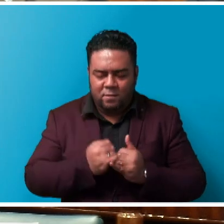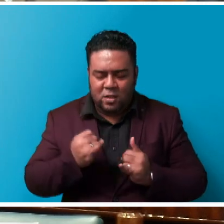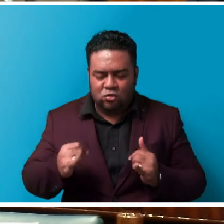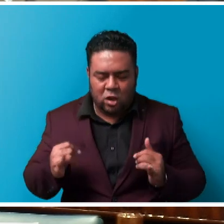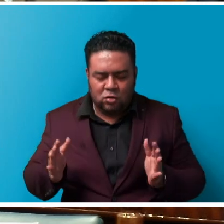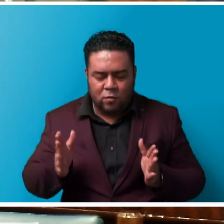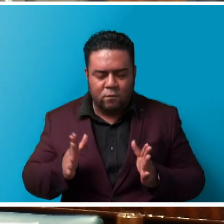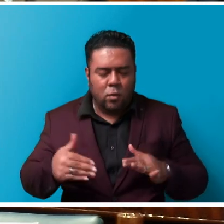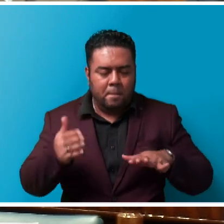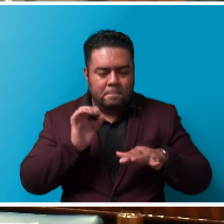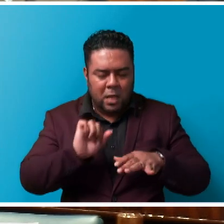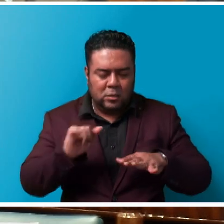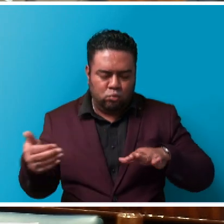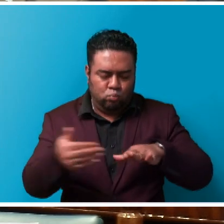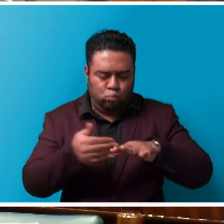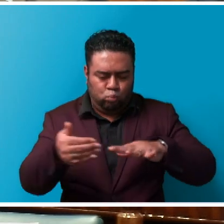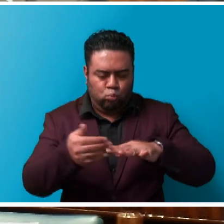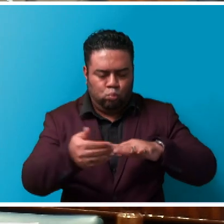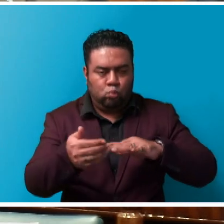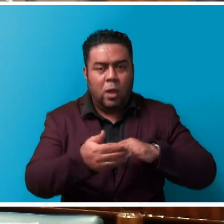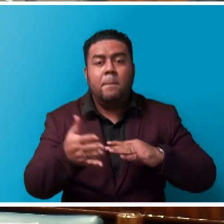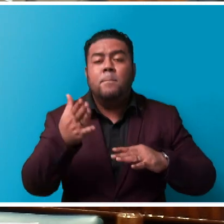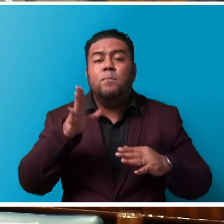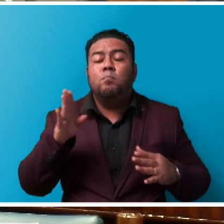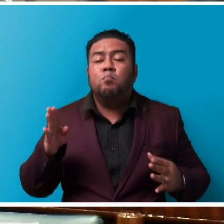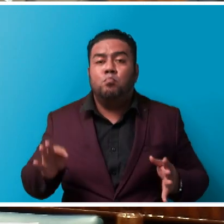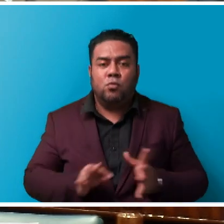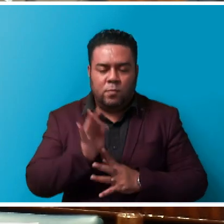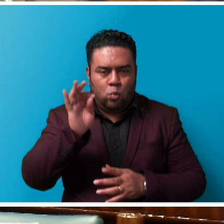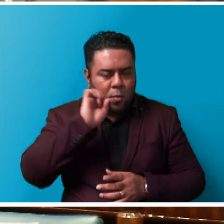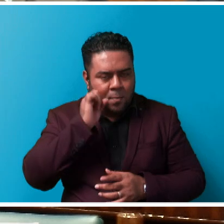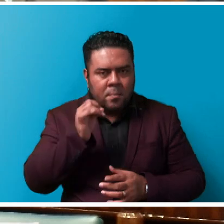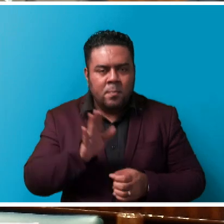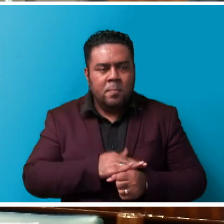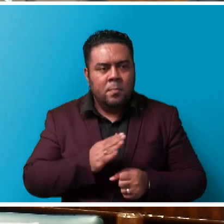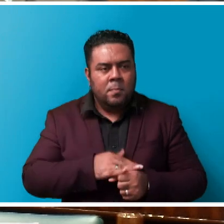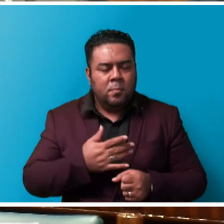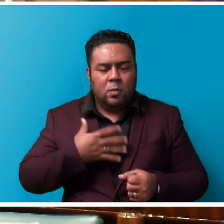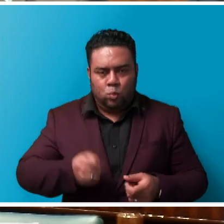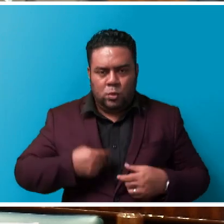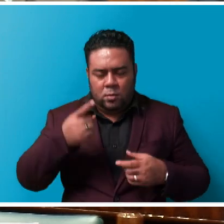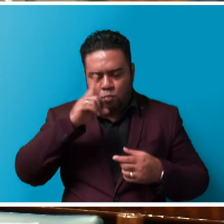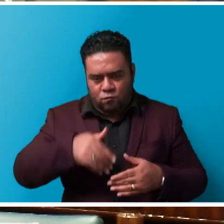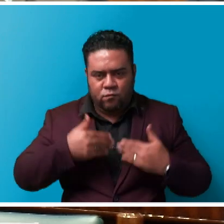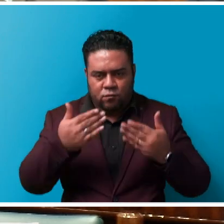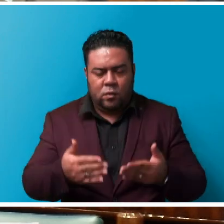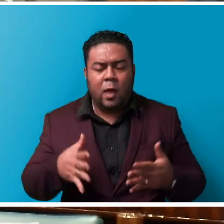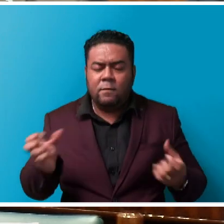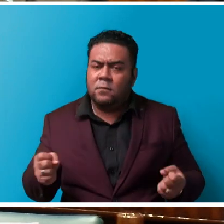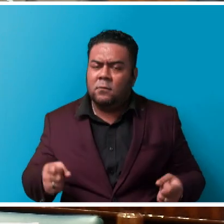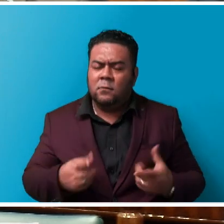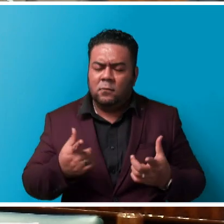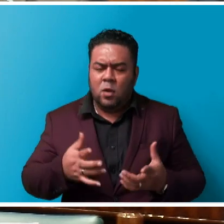Improvements will be made as we move forward, as I already mentioned. So there's also major road sealing